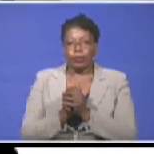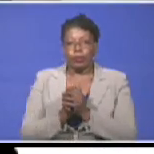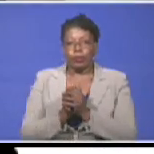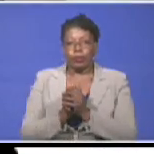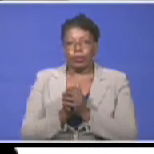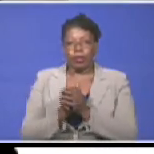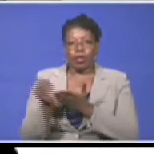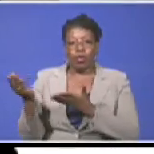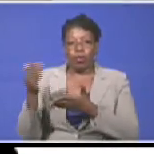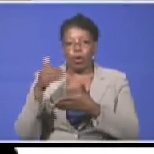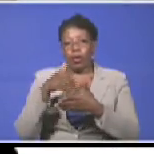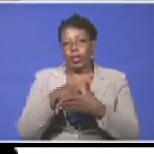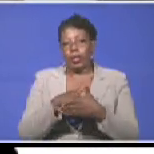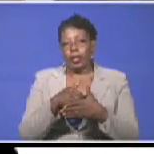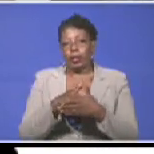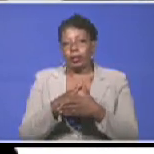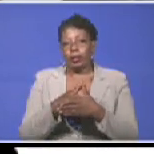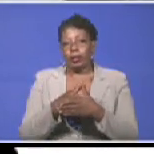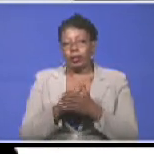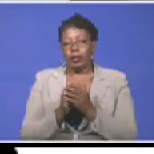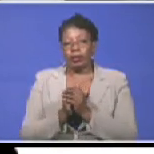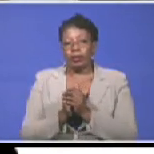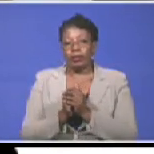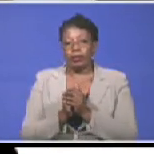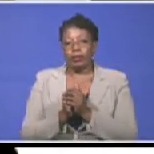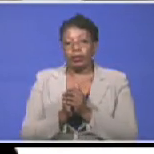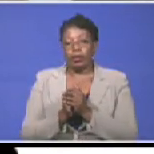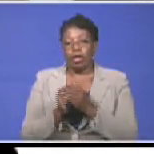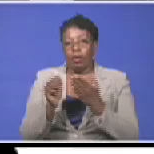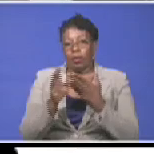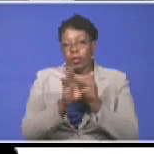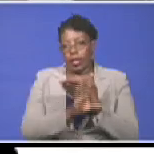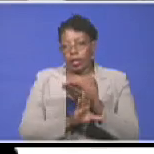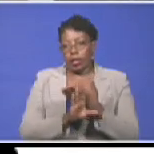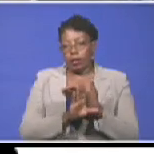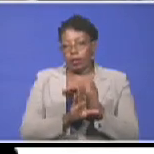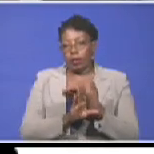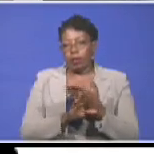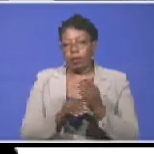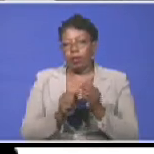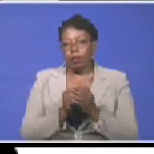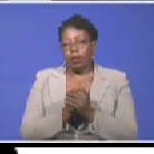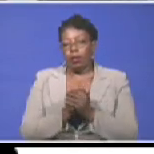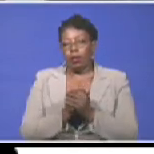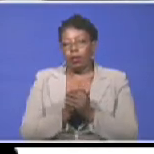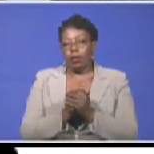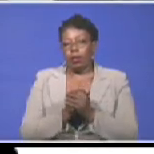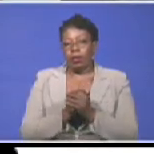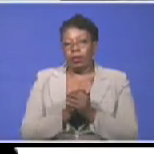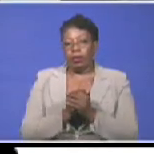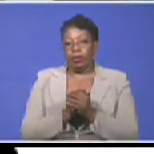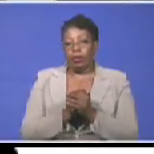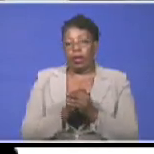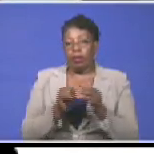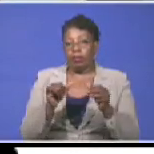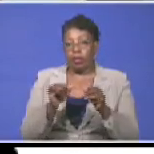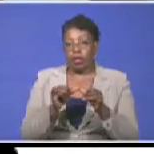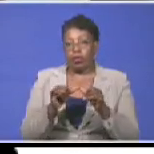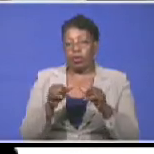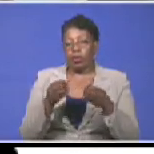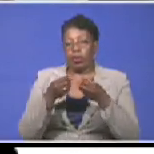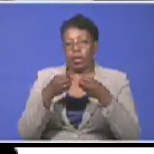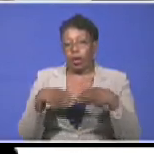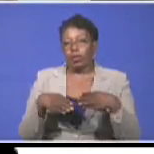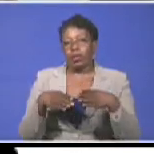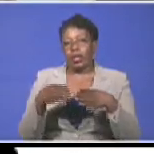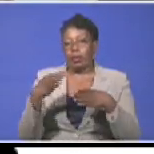We have brought in a number of protective measures, really without the benefit of a legal framework in which to